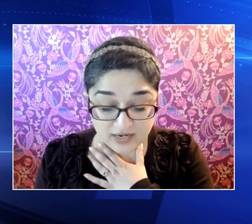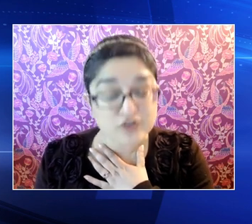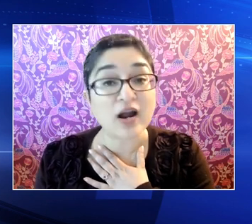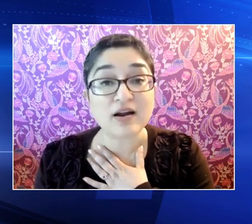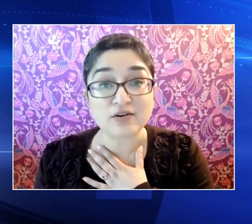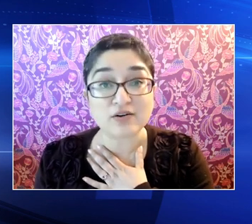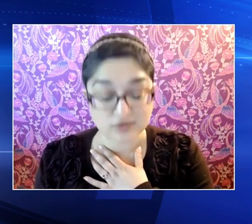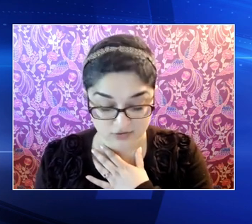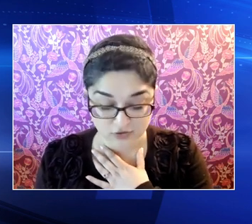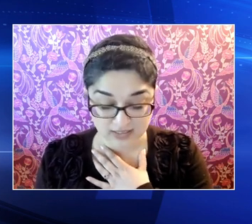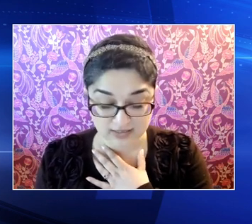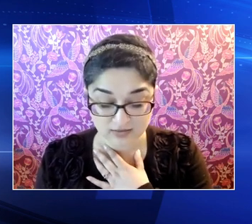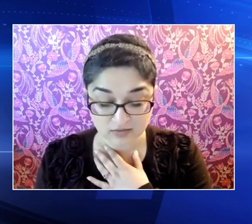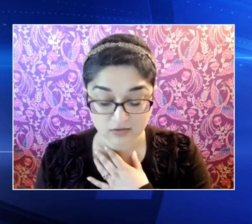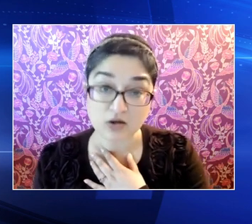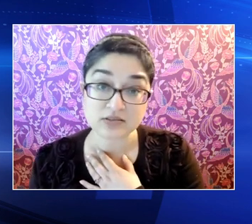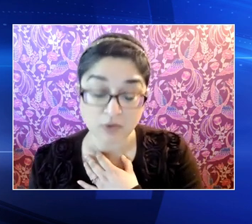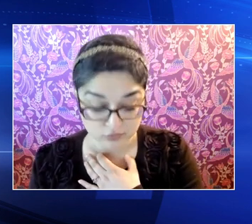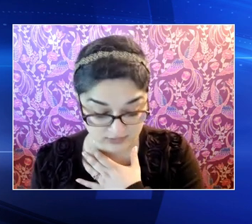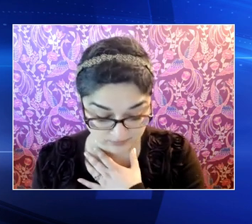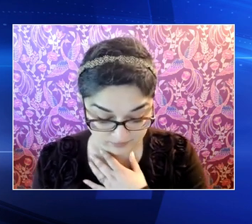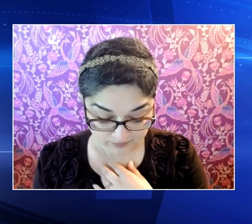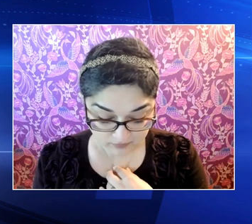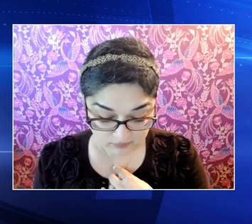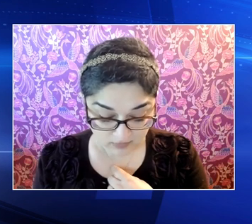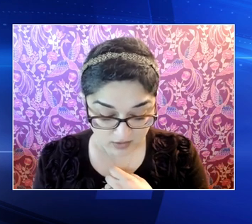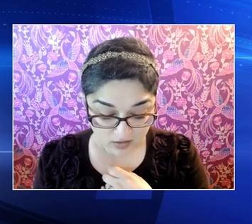Now the deaf child, suddenly, cost the most.